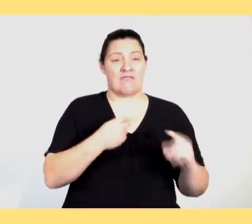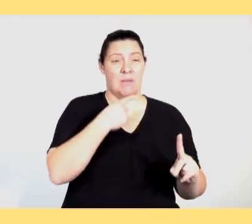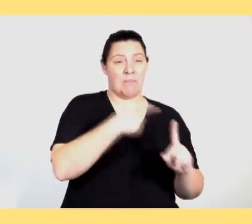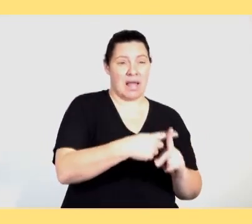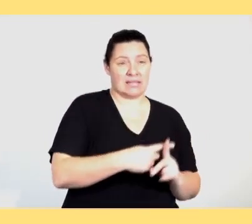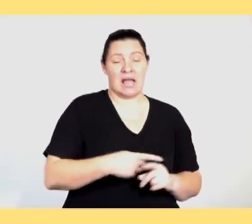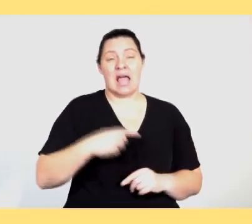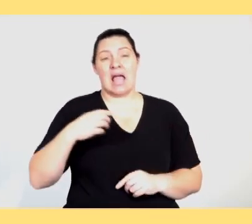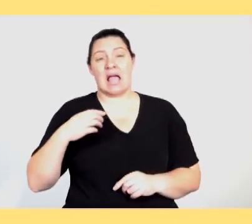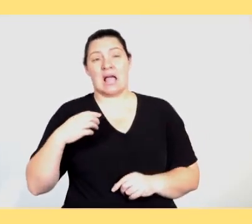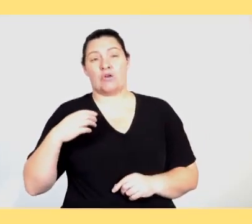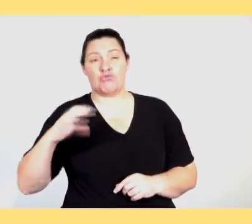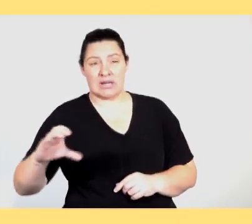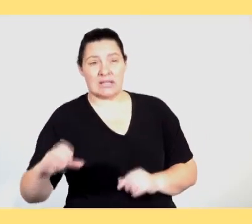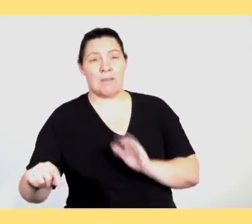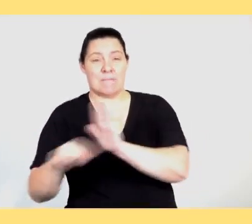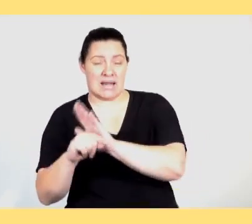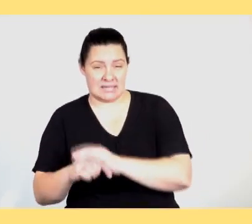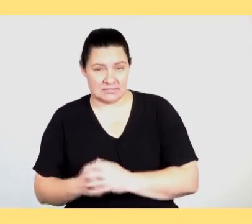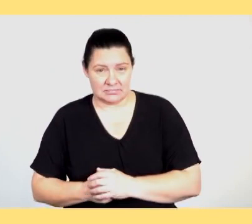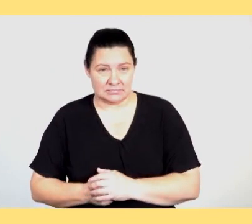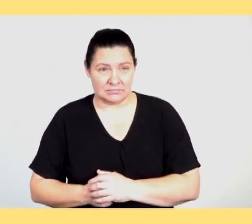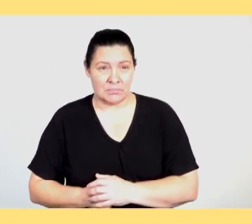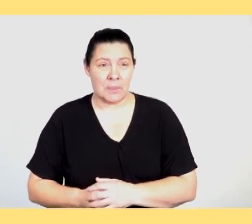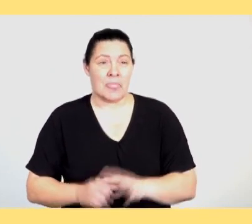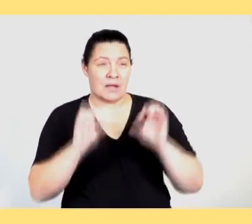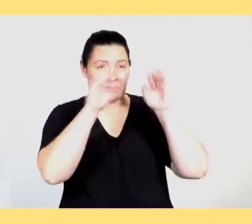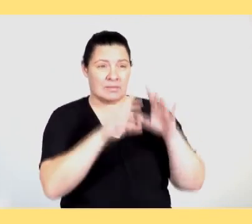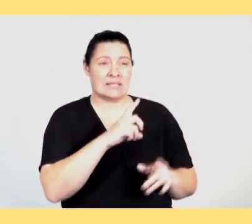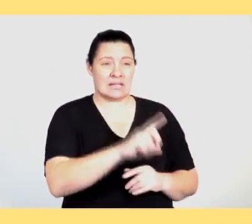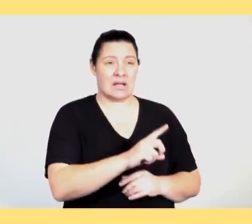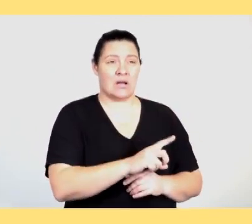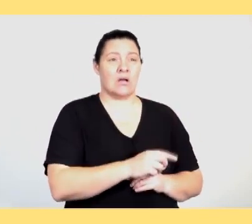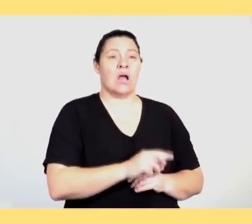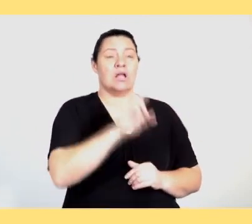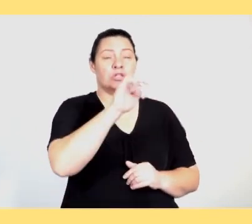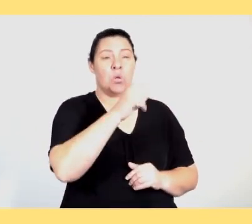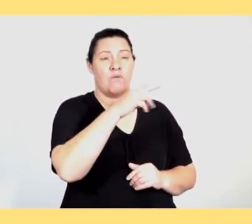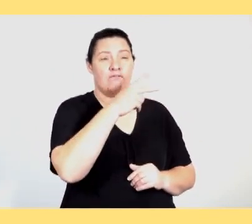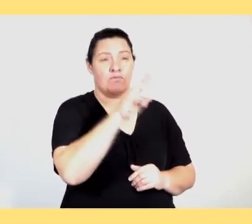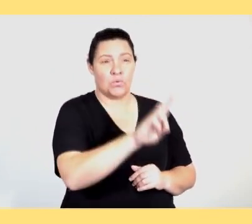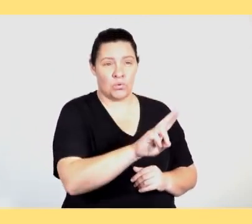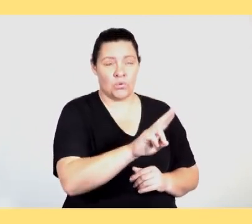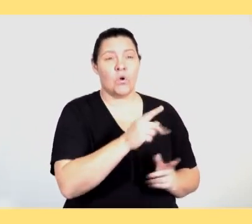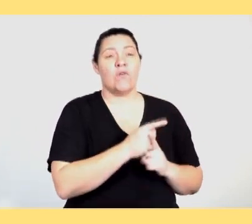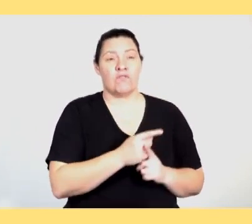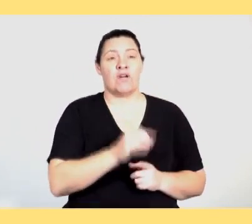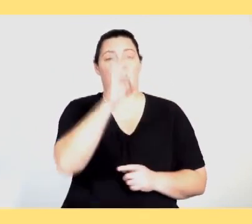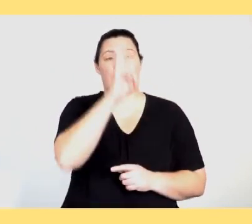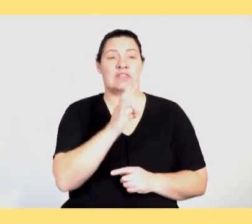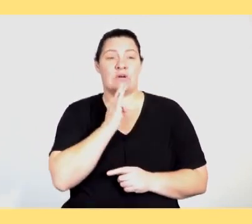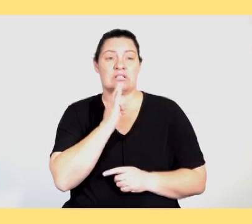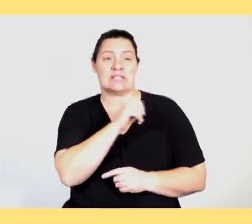plus. On the credit side, I have a minus. Let's quickly post. We have a debtor here, Sibusison Ndovu. We sold goods to him